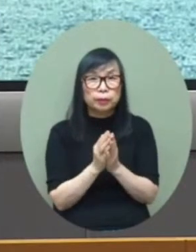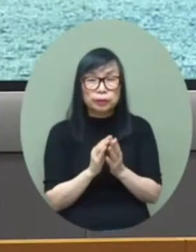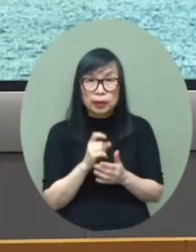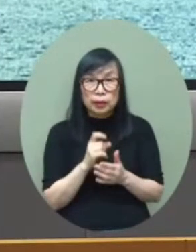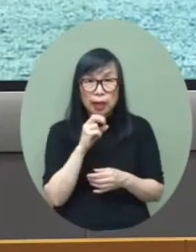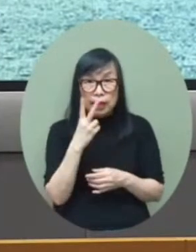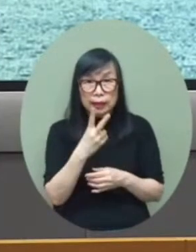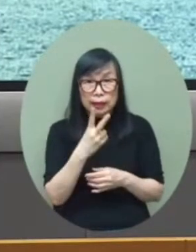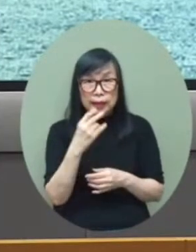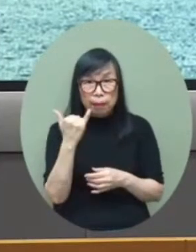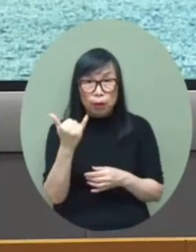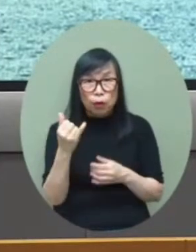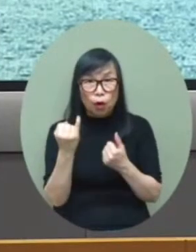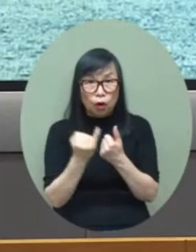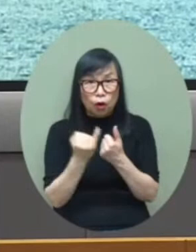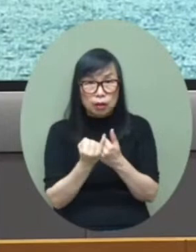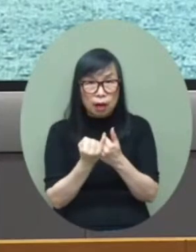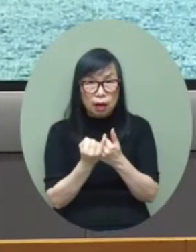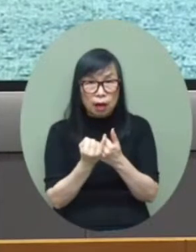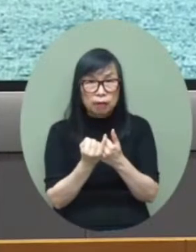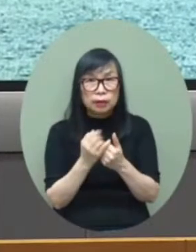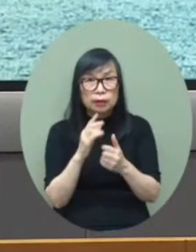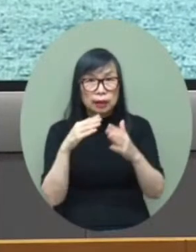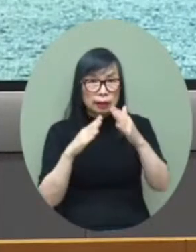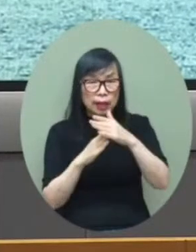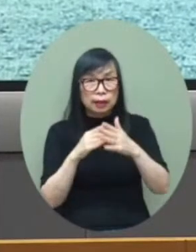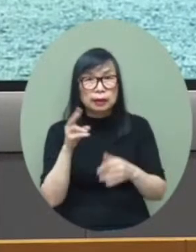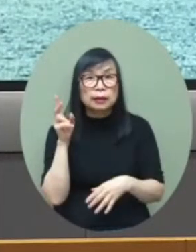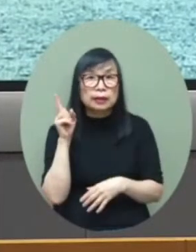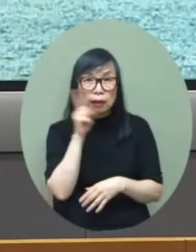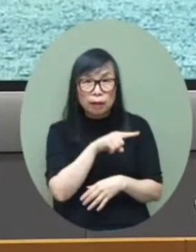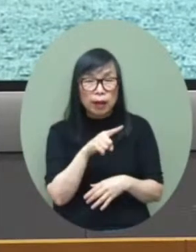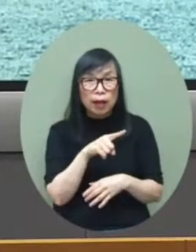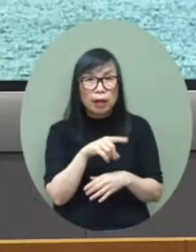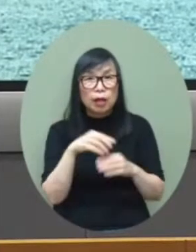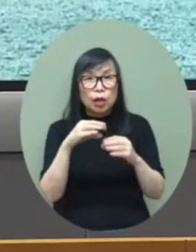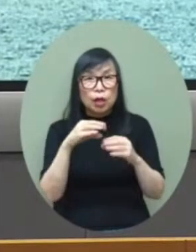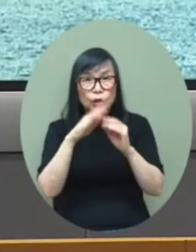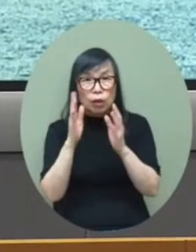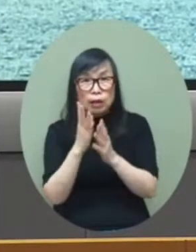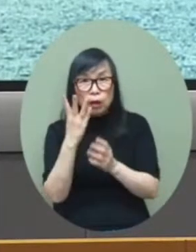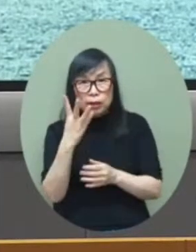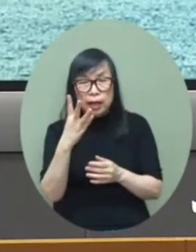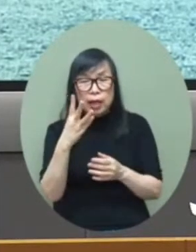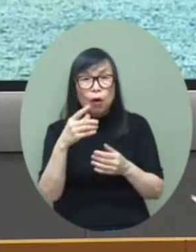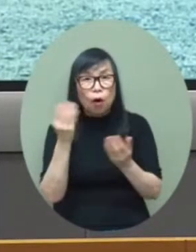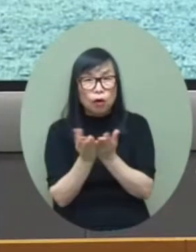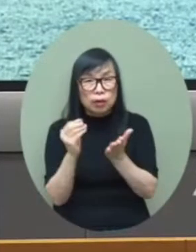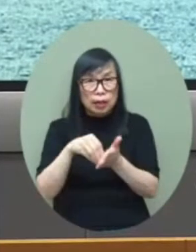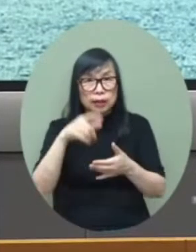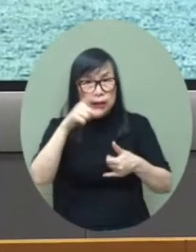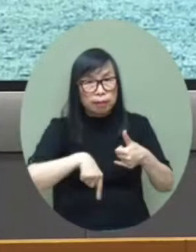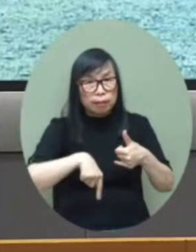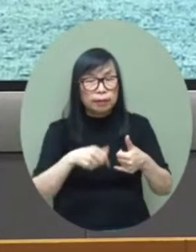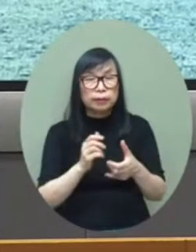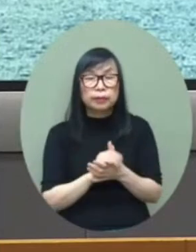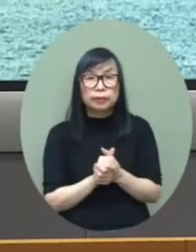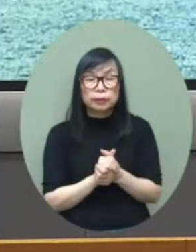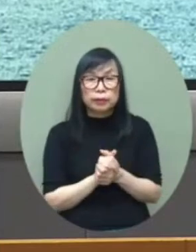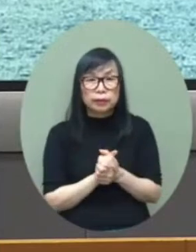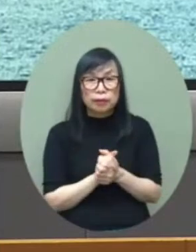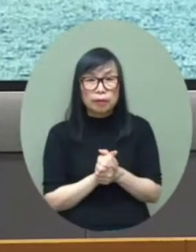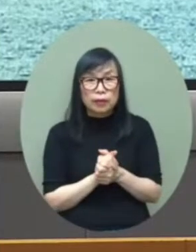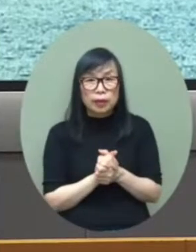session, 26 students. They have to be suspended from school for 1 week, and there are